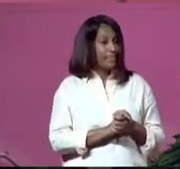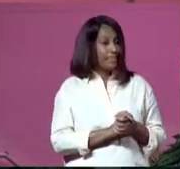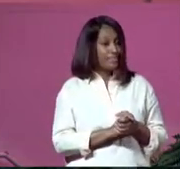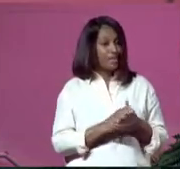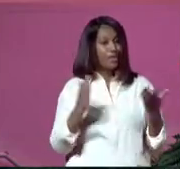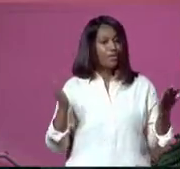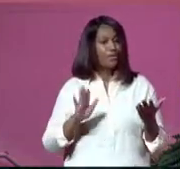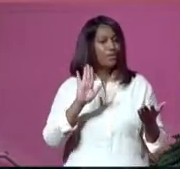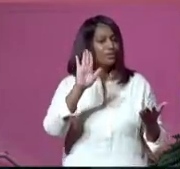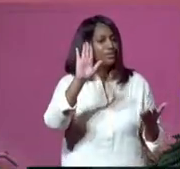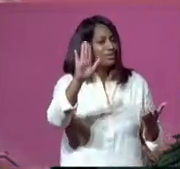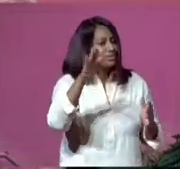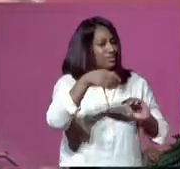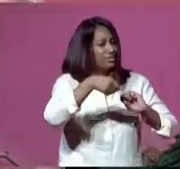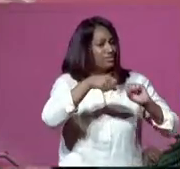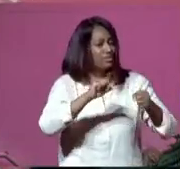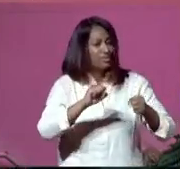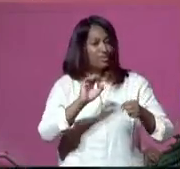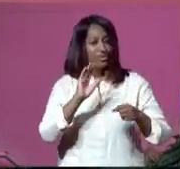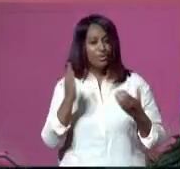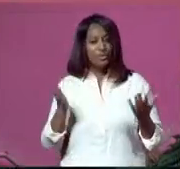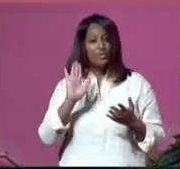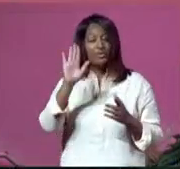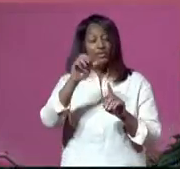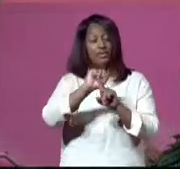What's yours?